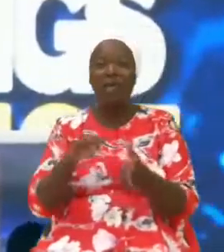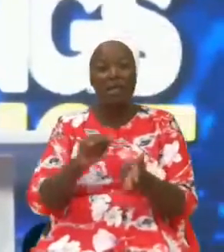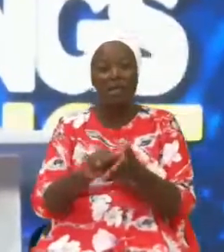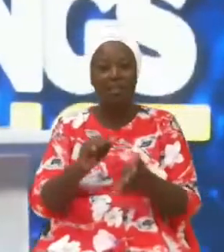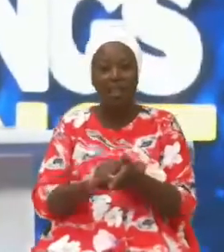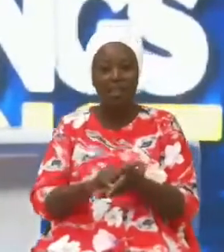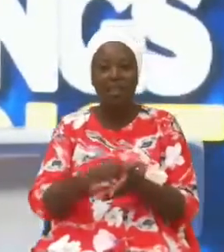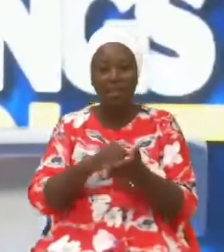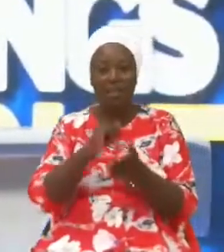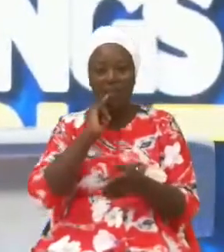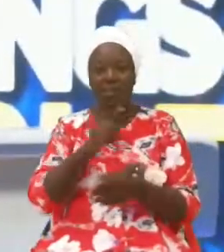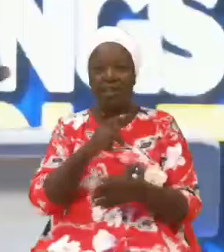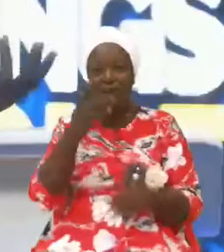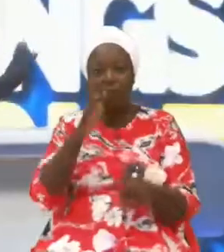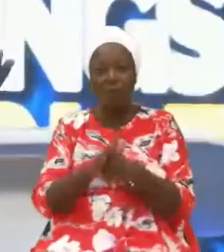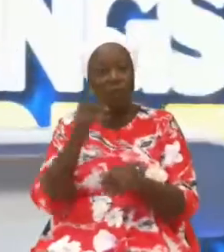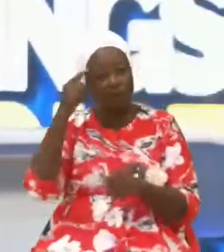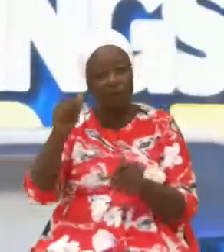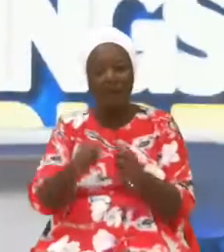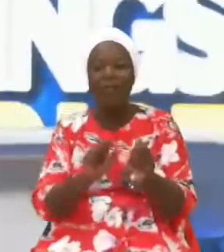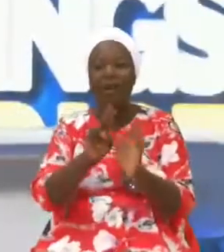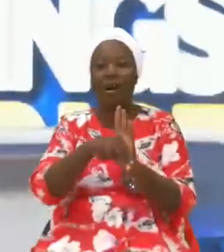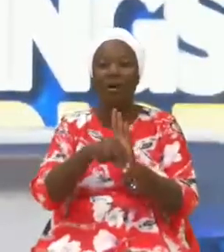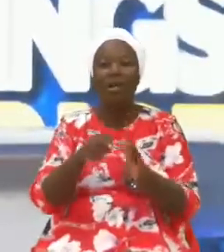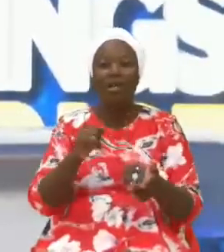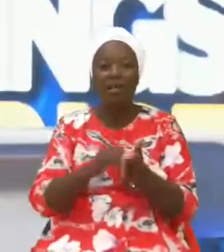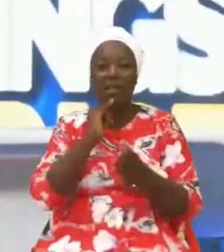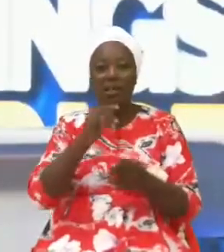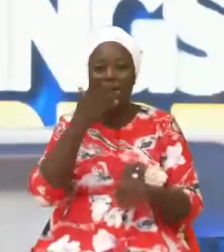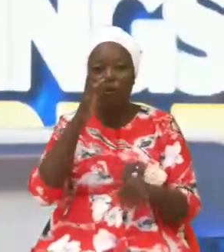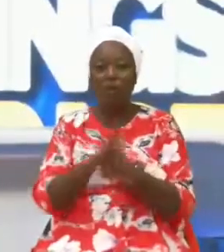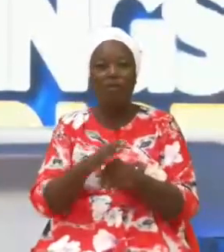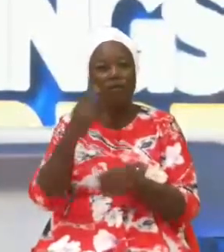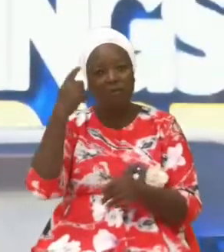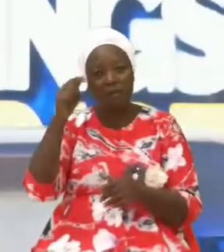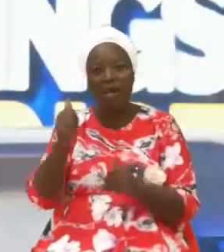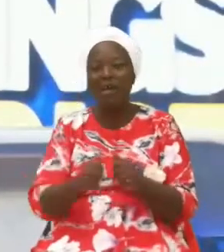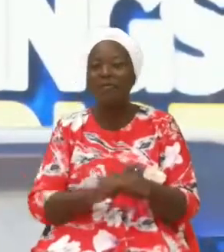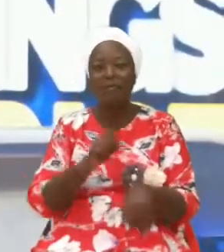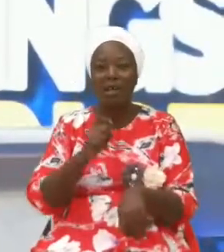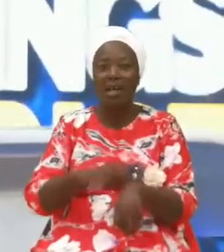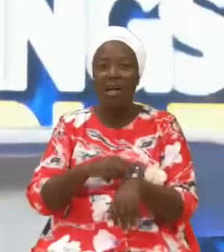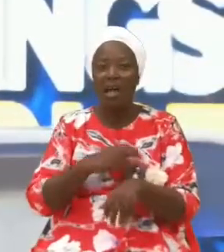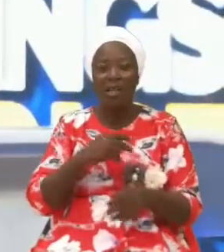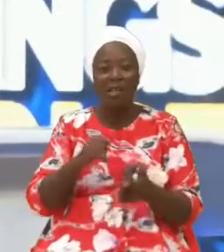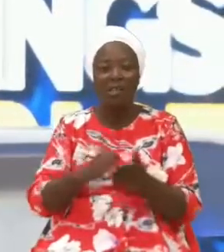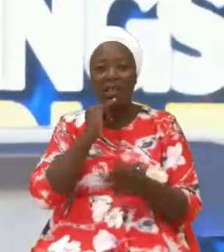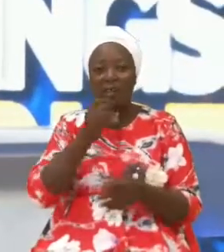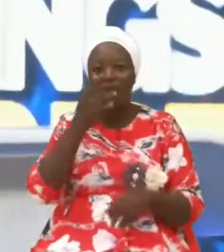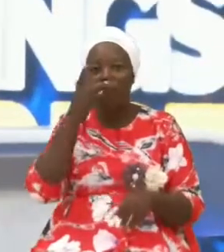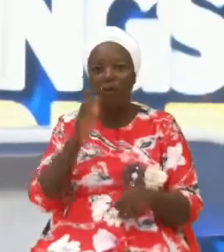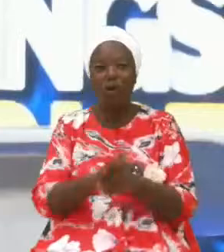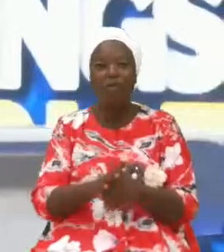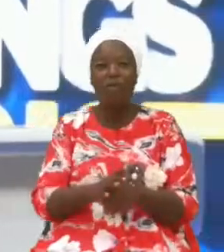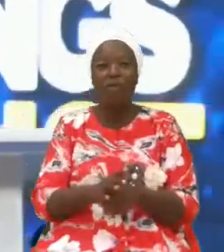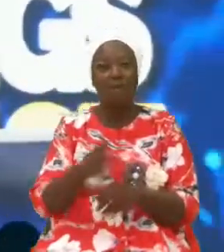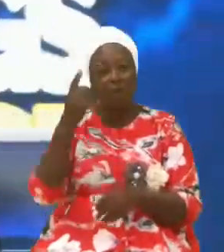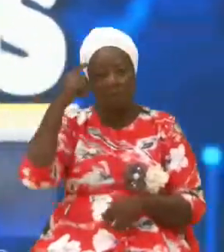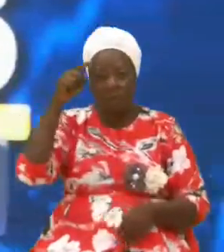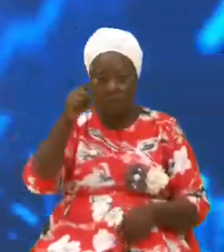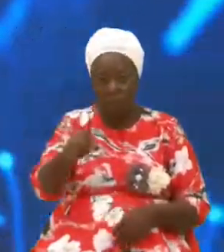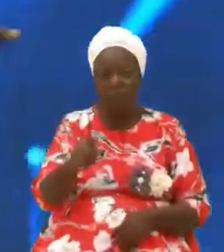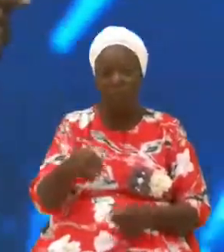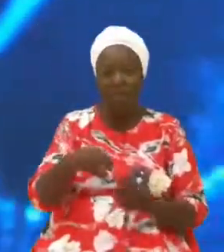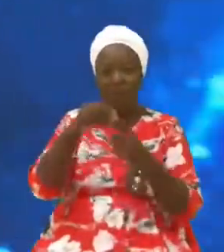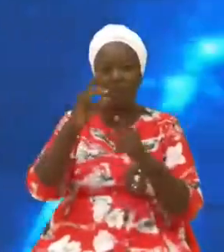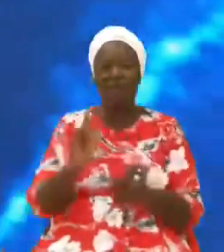like that, it's a promise for every hour. A promise for every place, a promise for every person, and